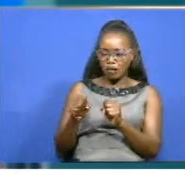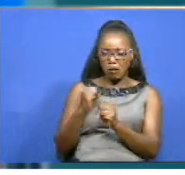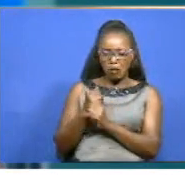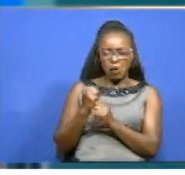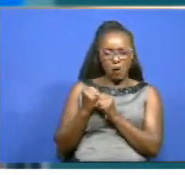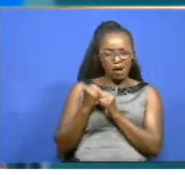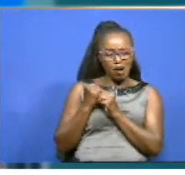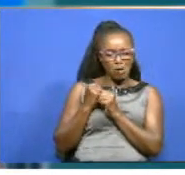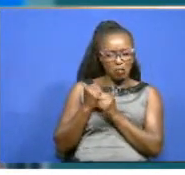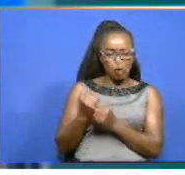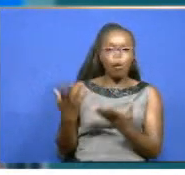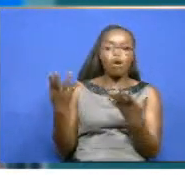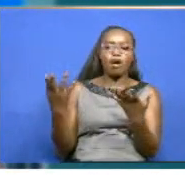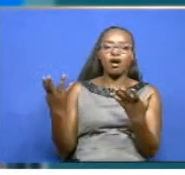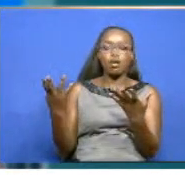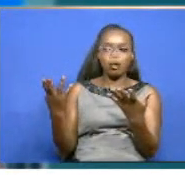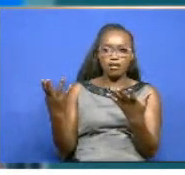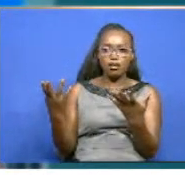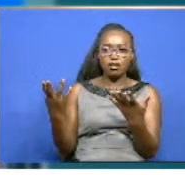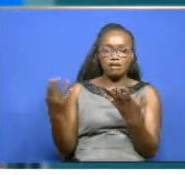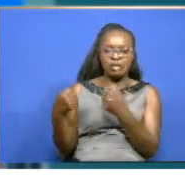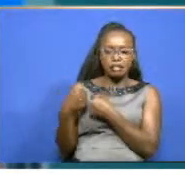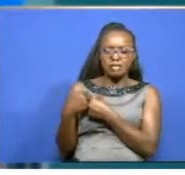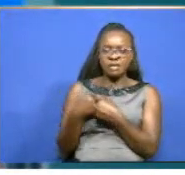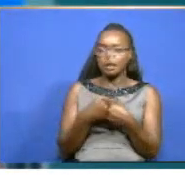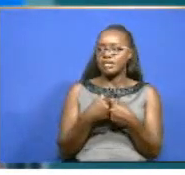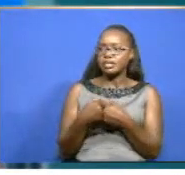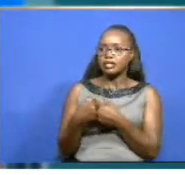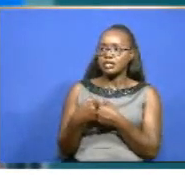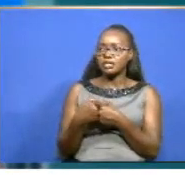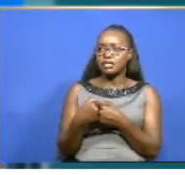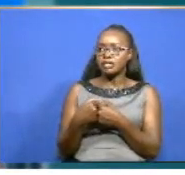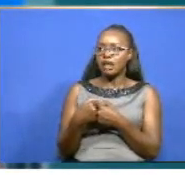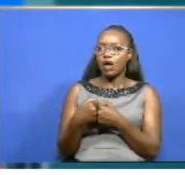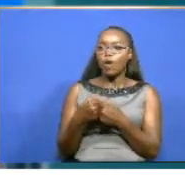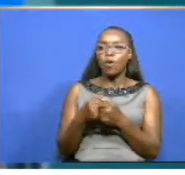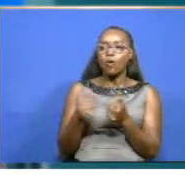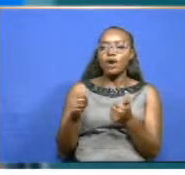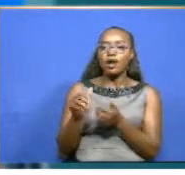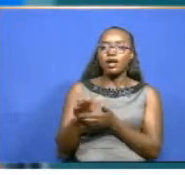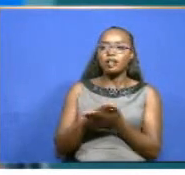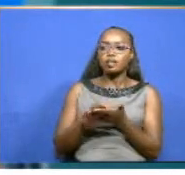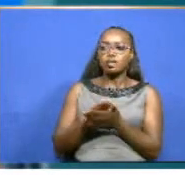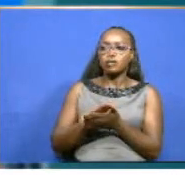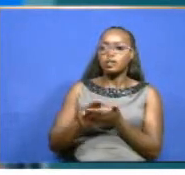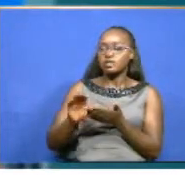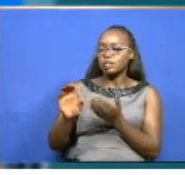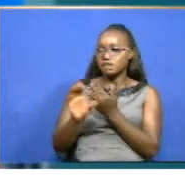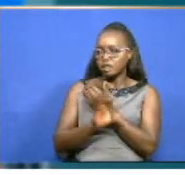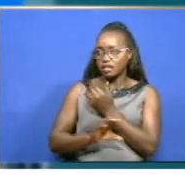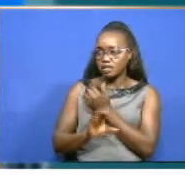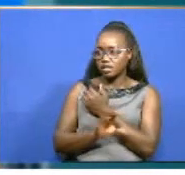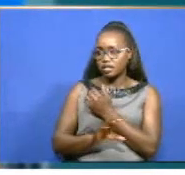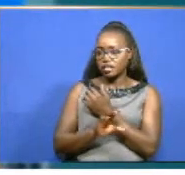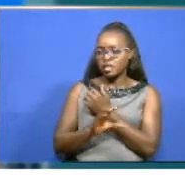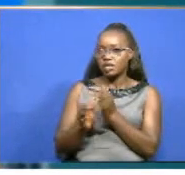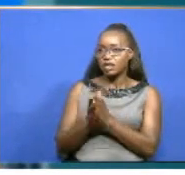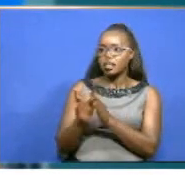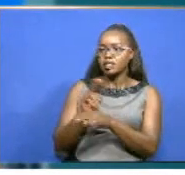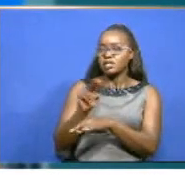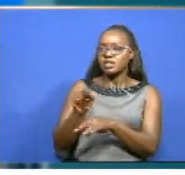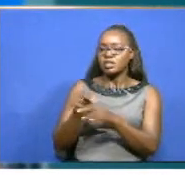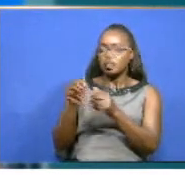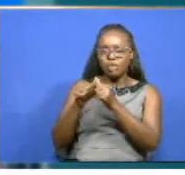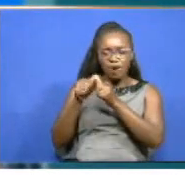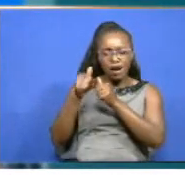The challenge that we have has been faced by well-established countries and nations that were far